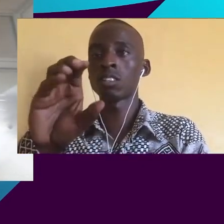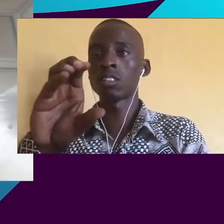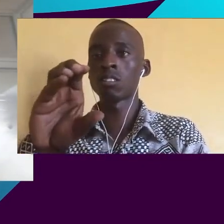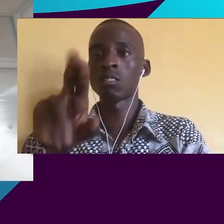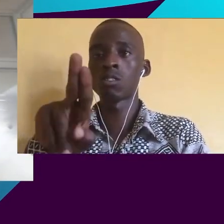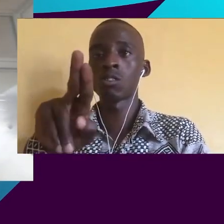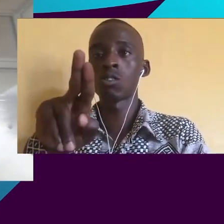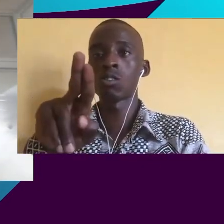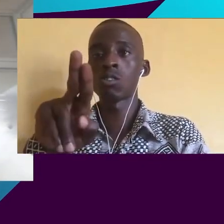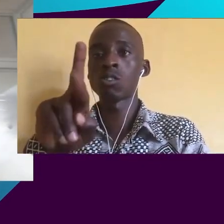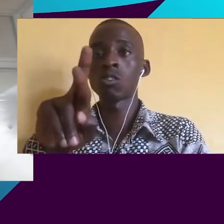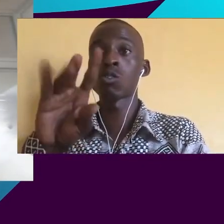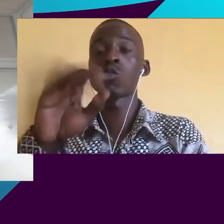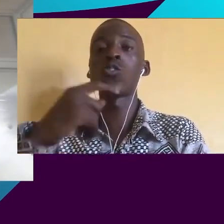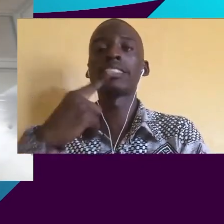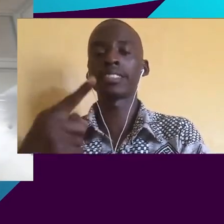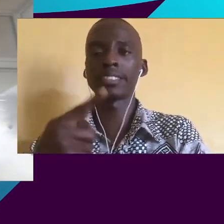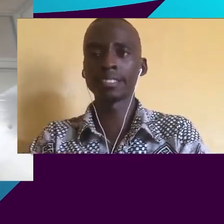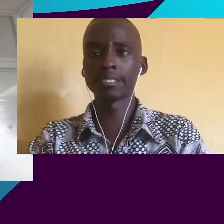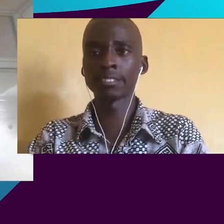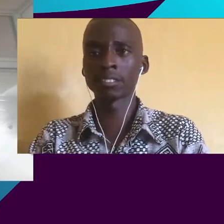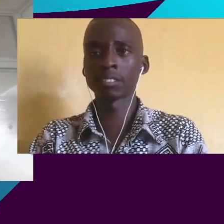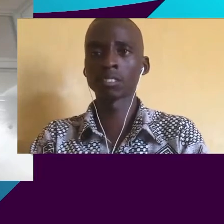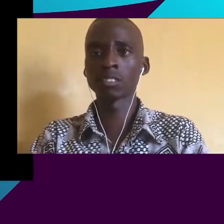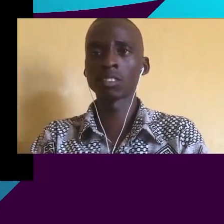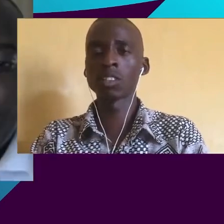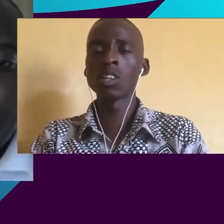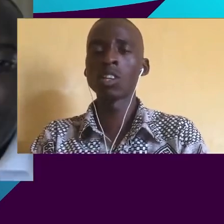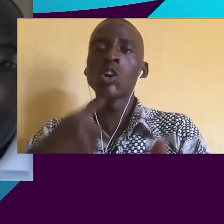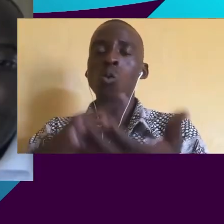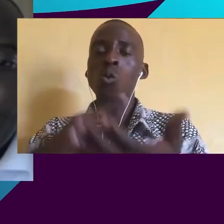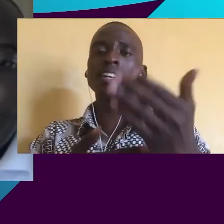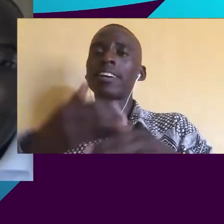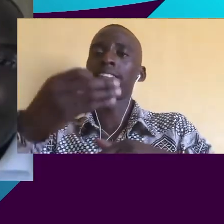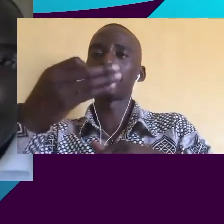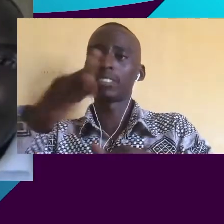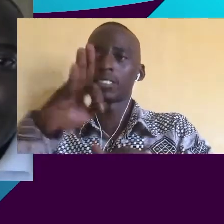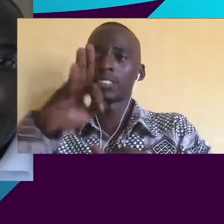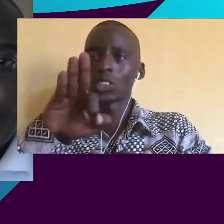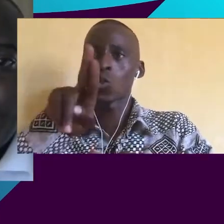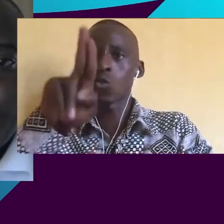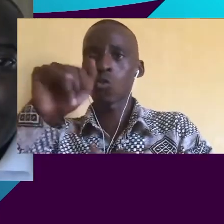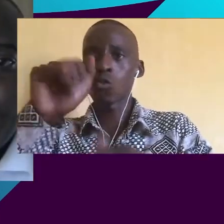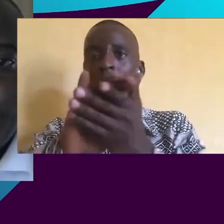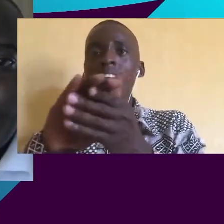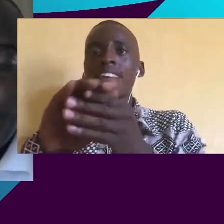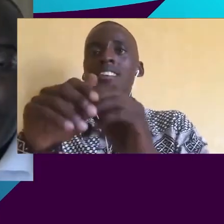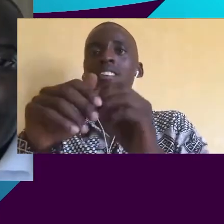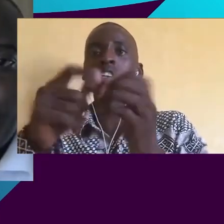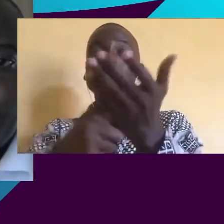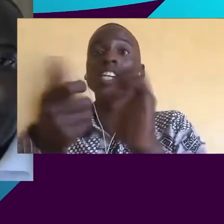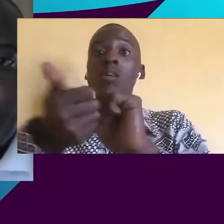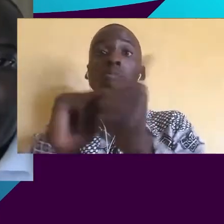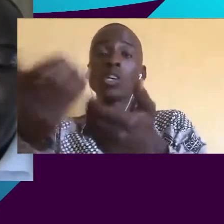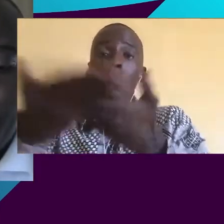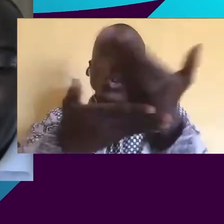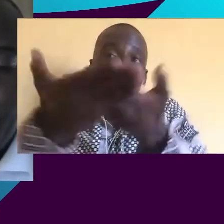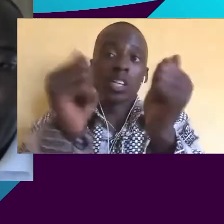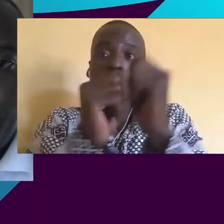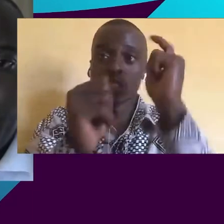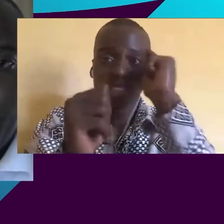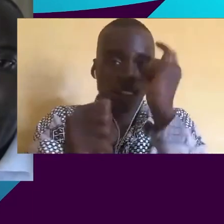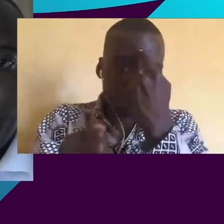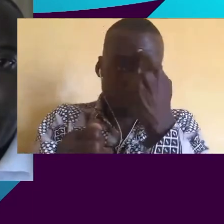Kudra says, what has FUFA and the Premier League done to engage with government to